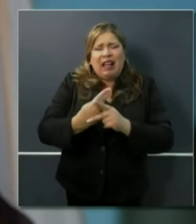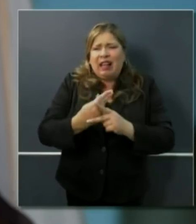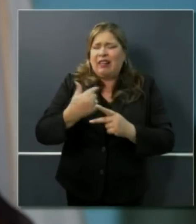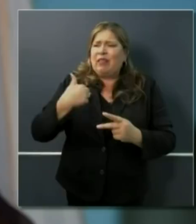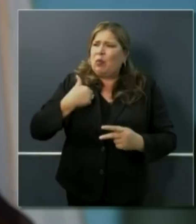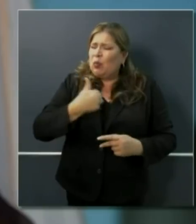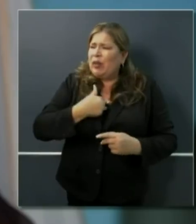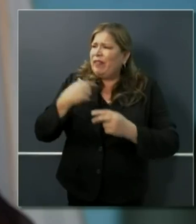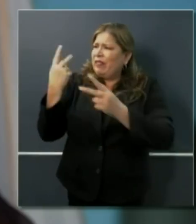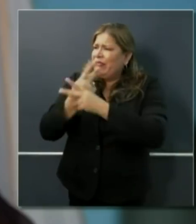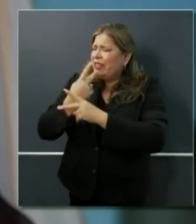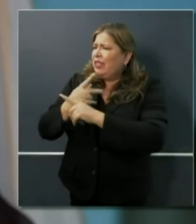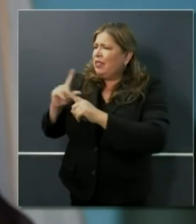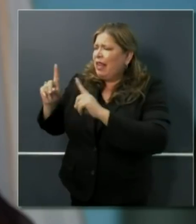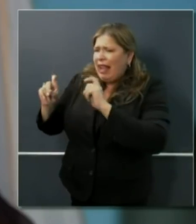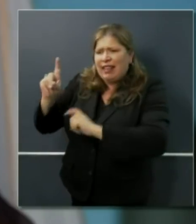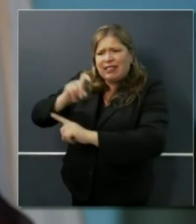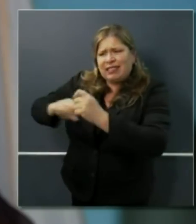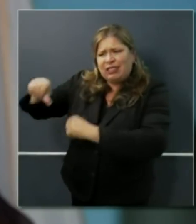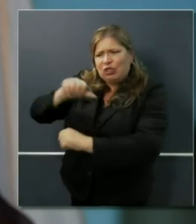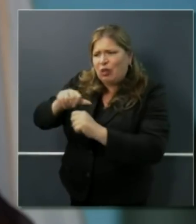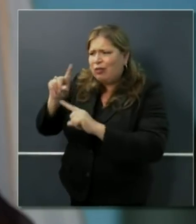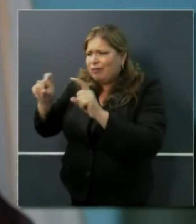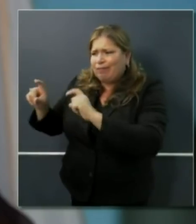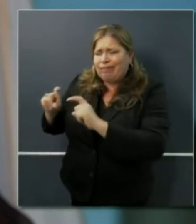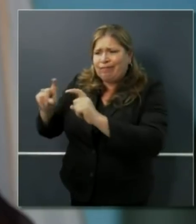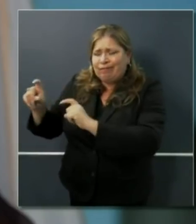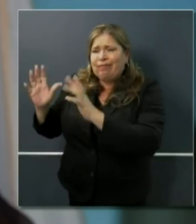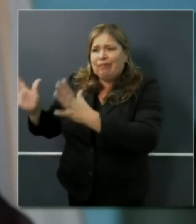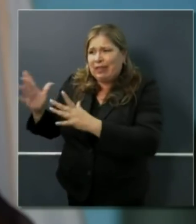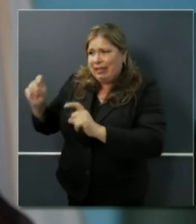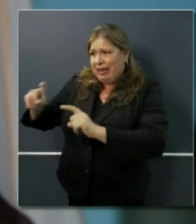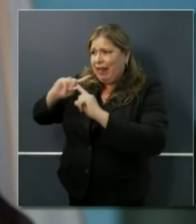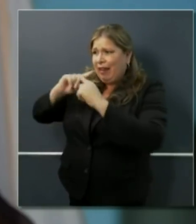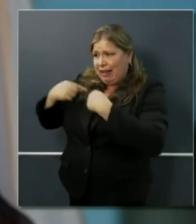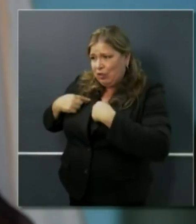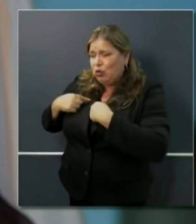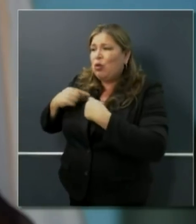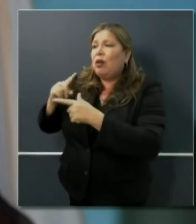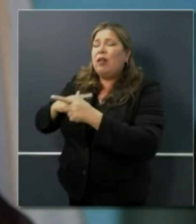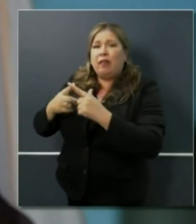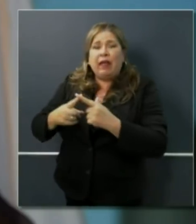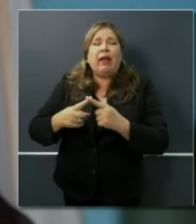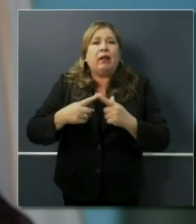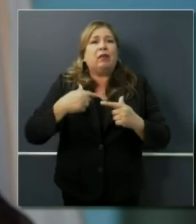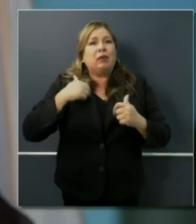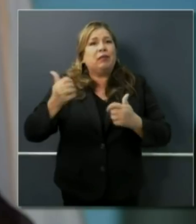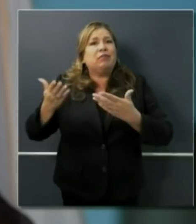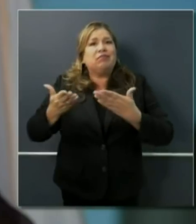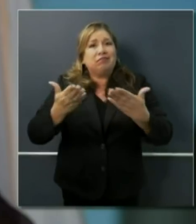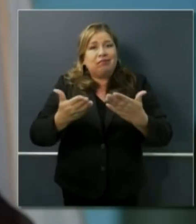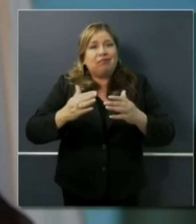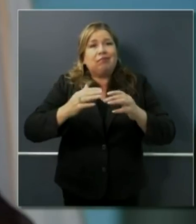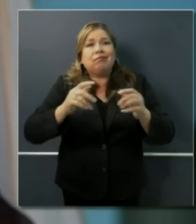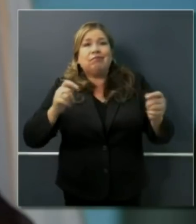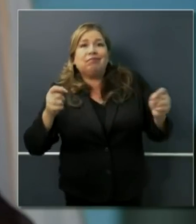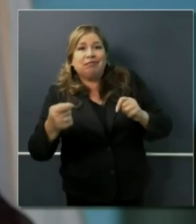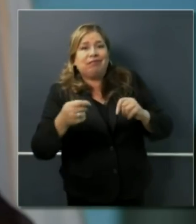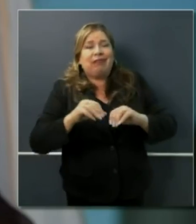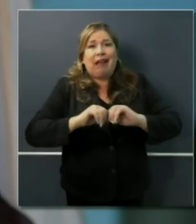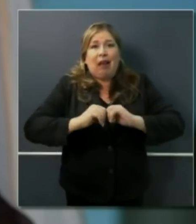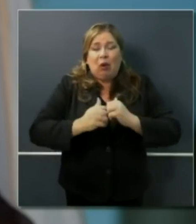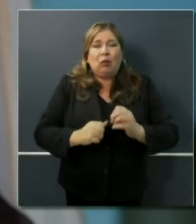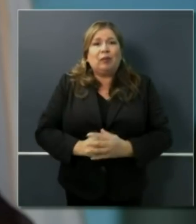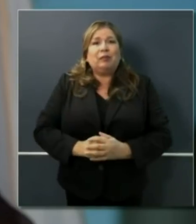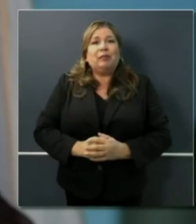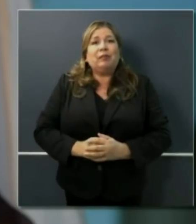answered before we ultimately can move out of a population approach where we are asking everybody to